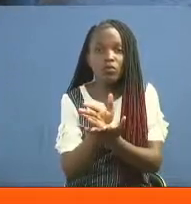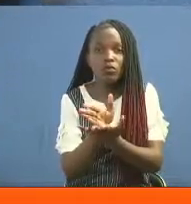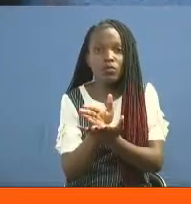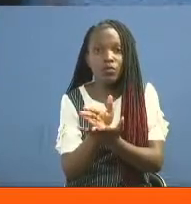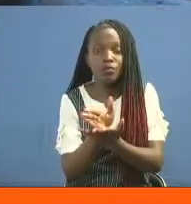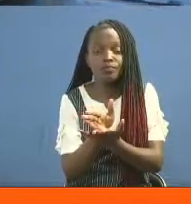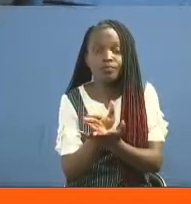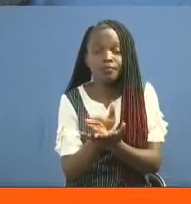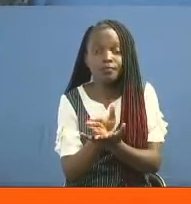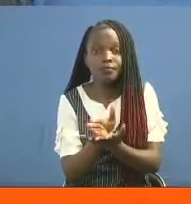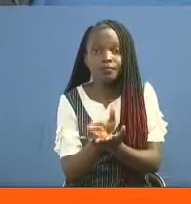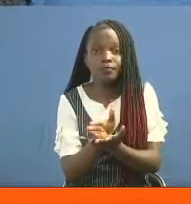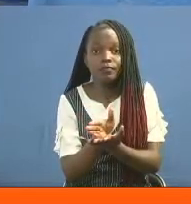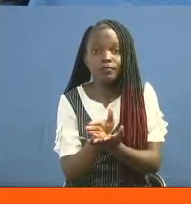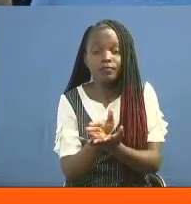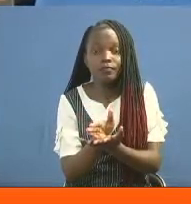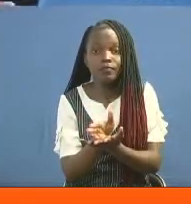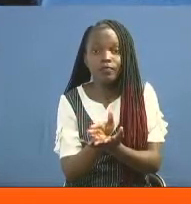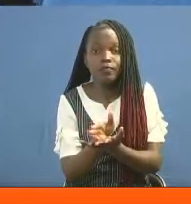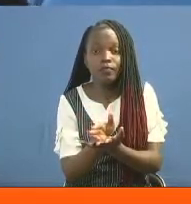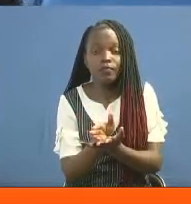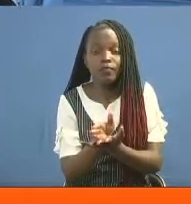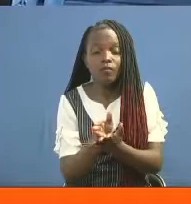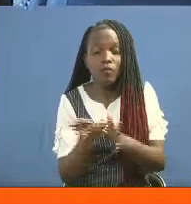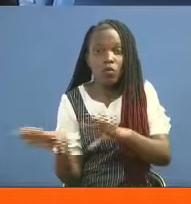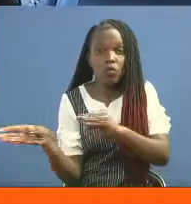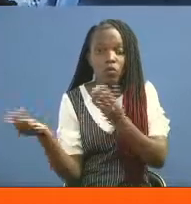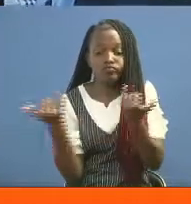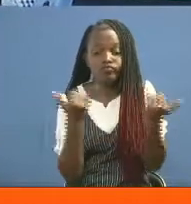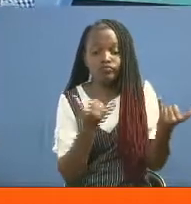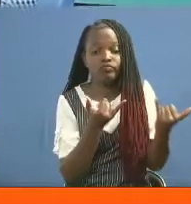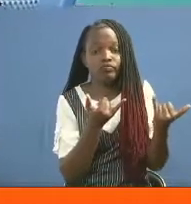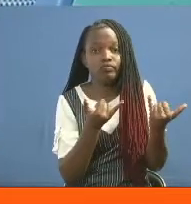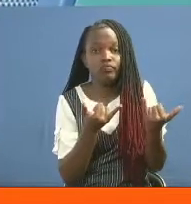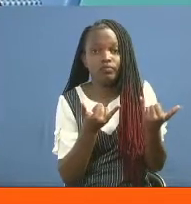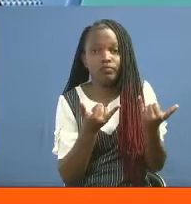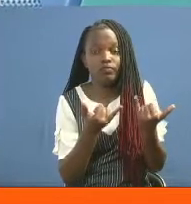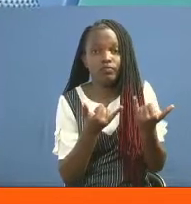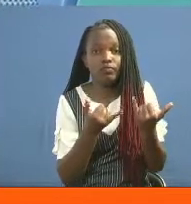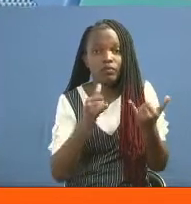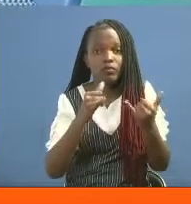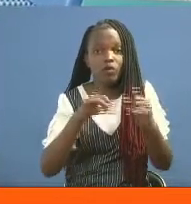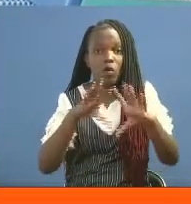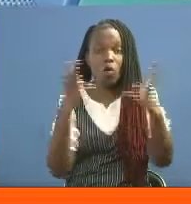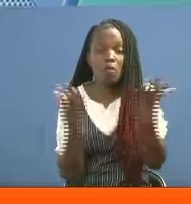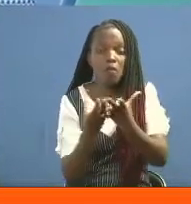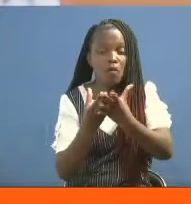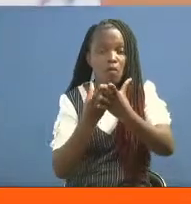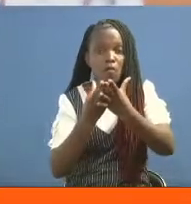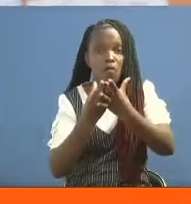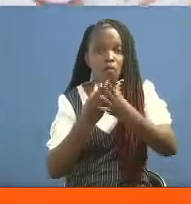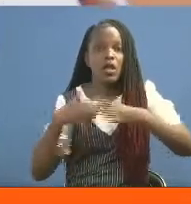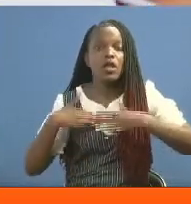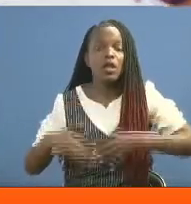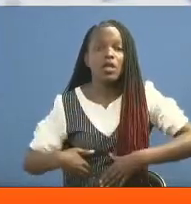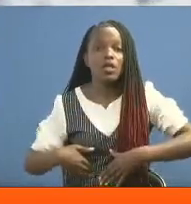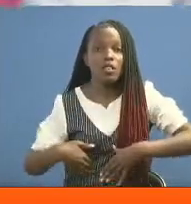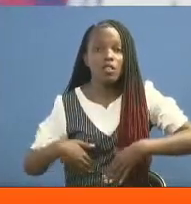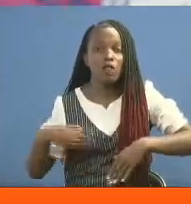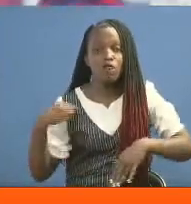go through the, we have established community health units and then community health volunteers